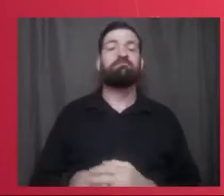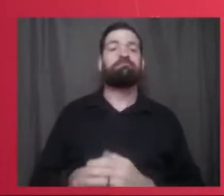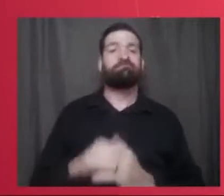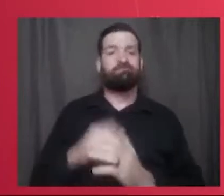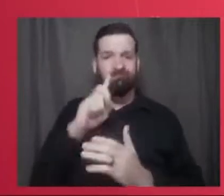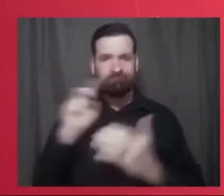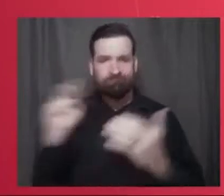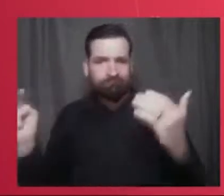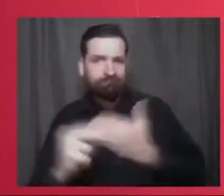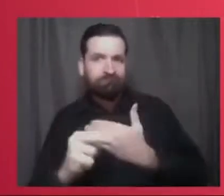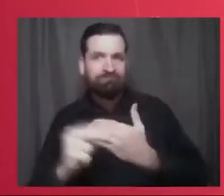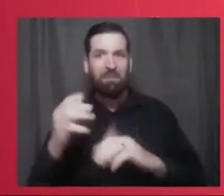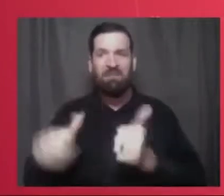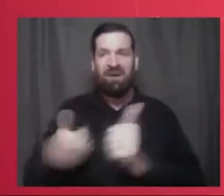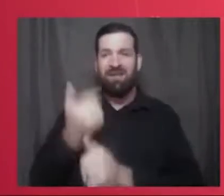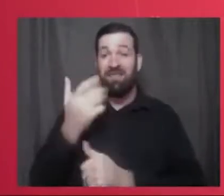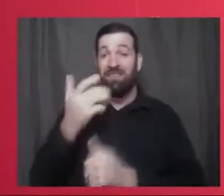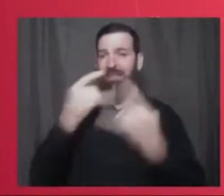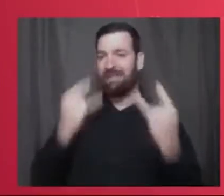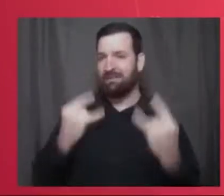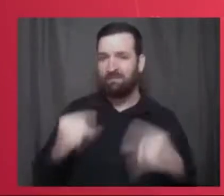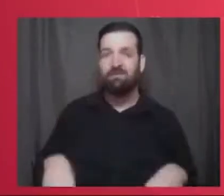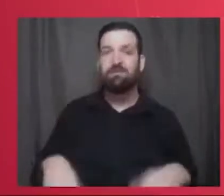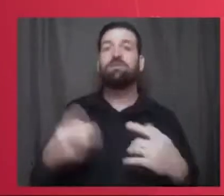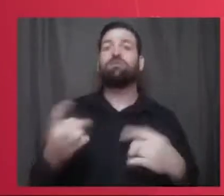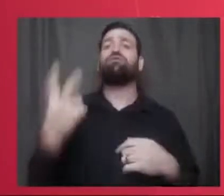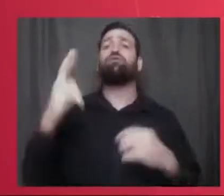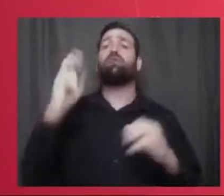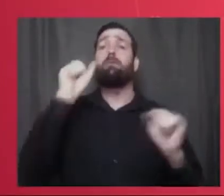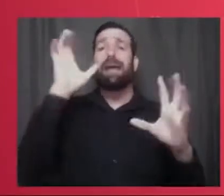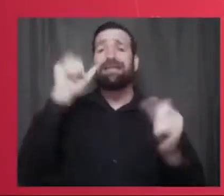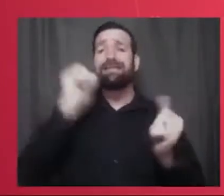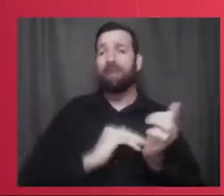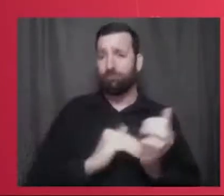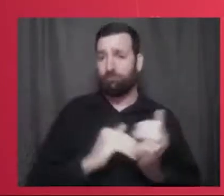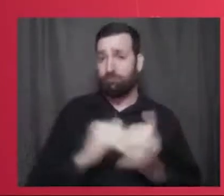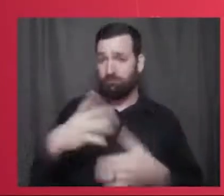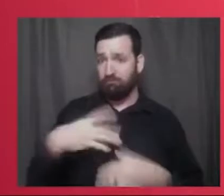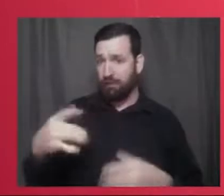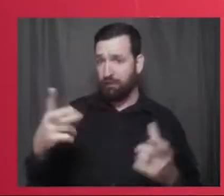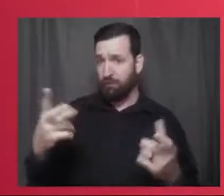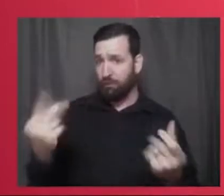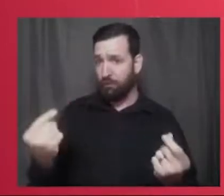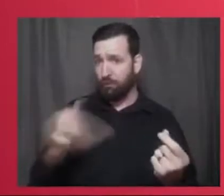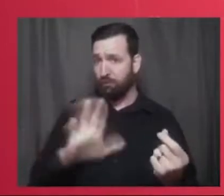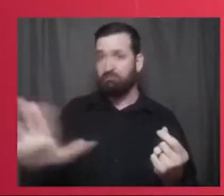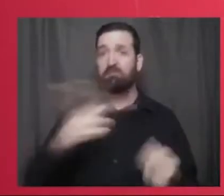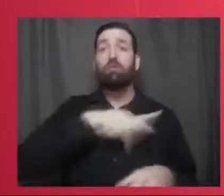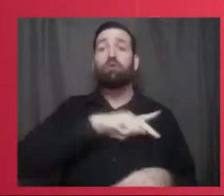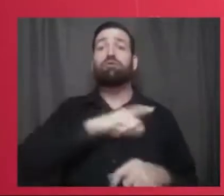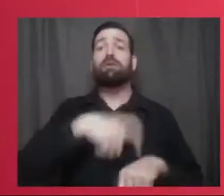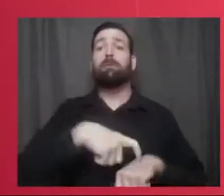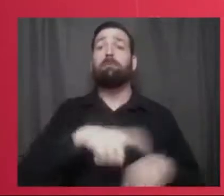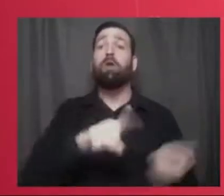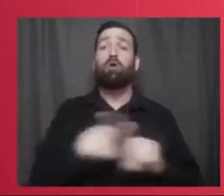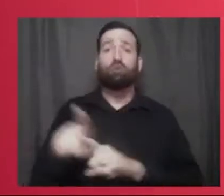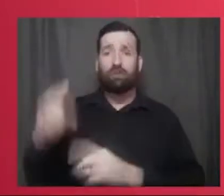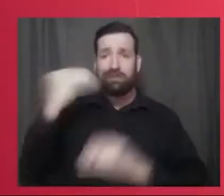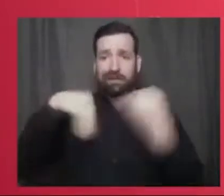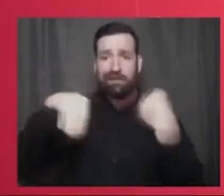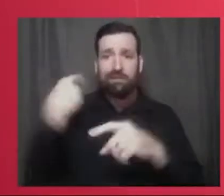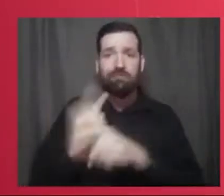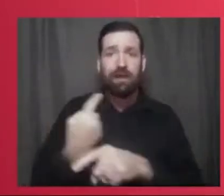mask, showing you what two amazing doctors you're about to meet like to do in their personal time. And we all know eating right and exercising are